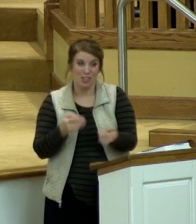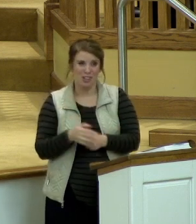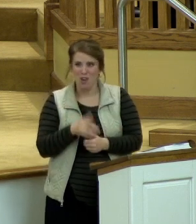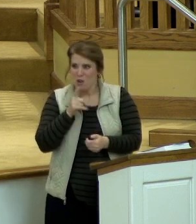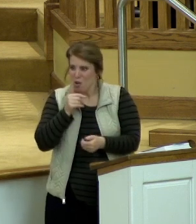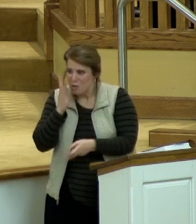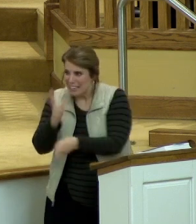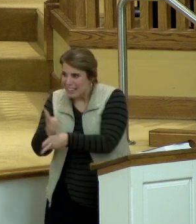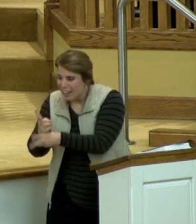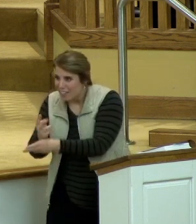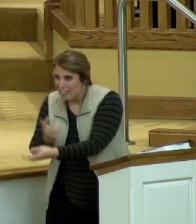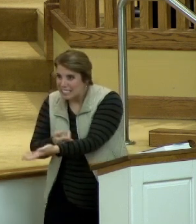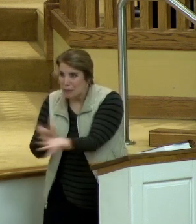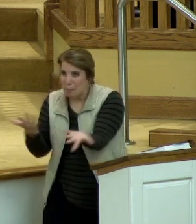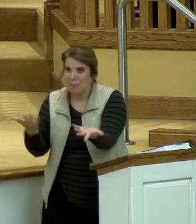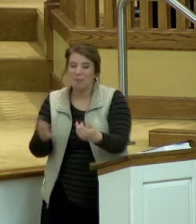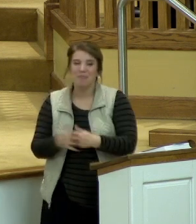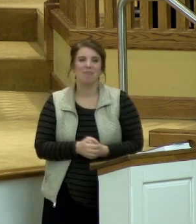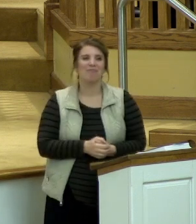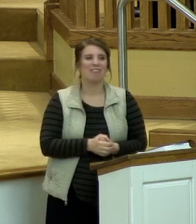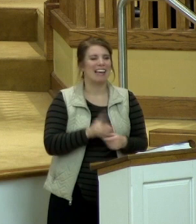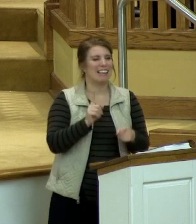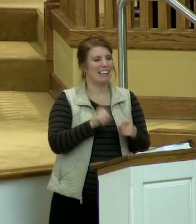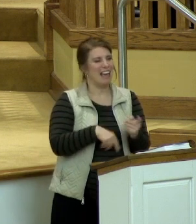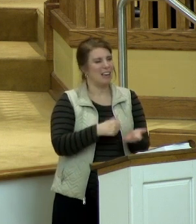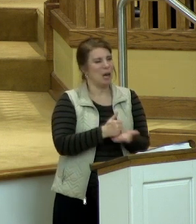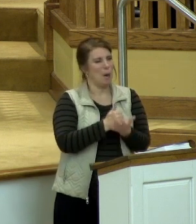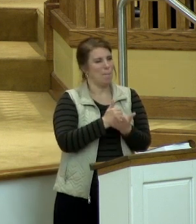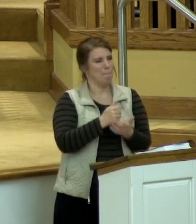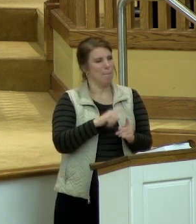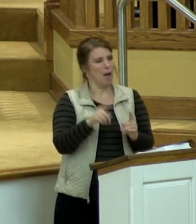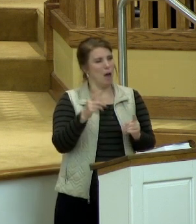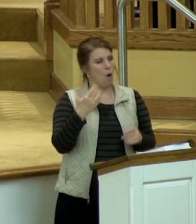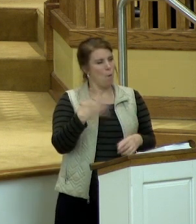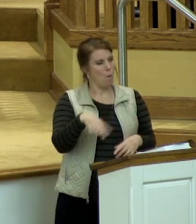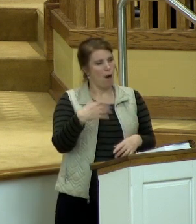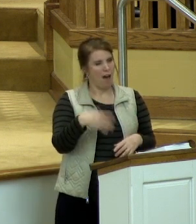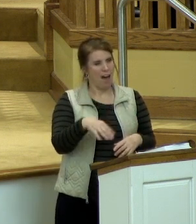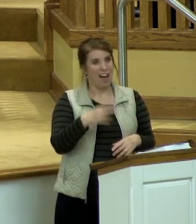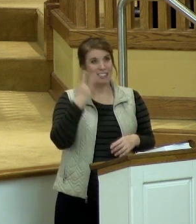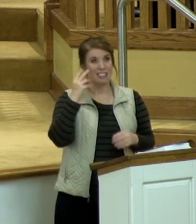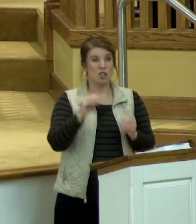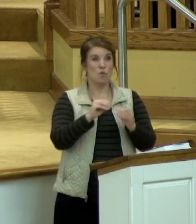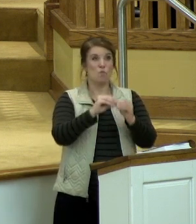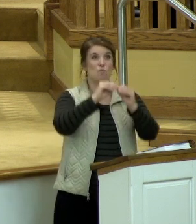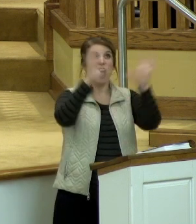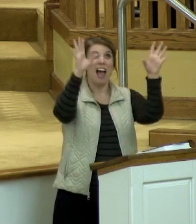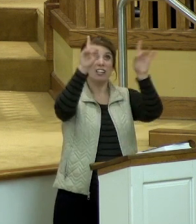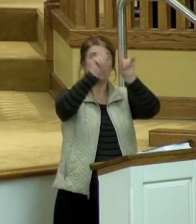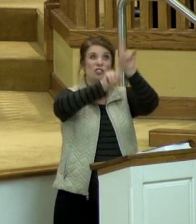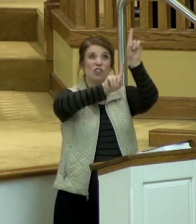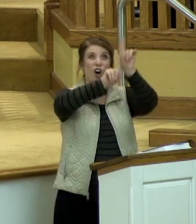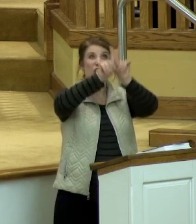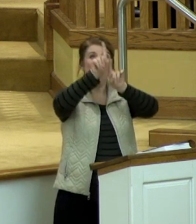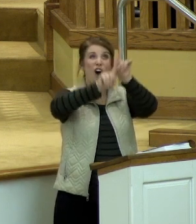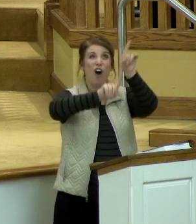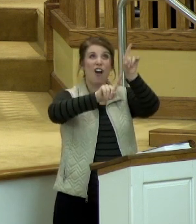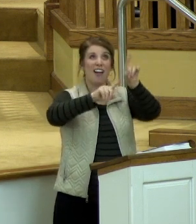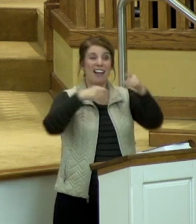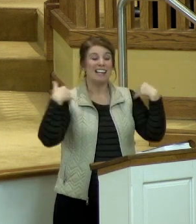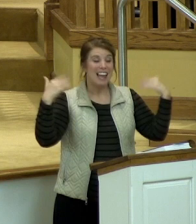You can't help but marvel at when you see the brightest star you've ever seen in your life, and when an